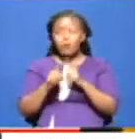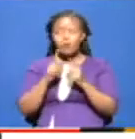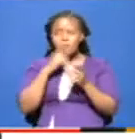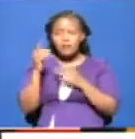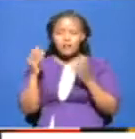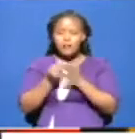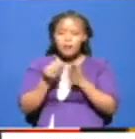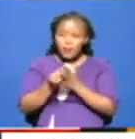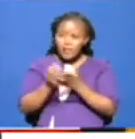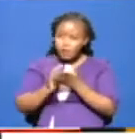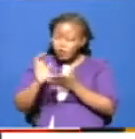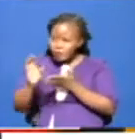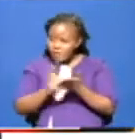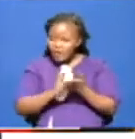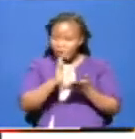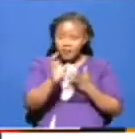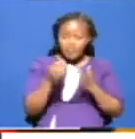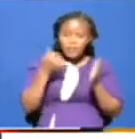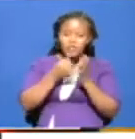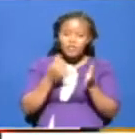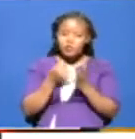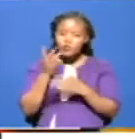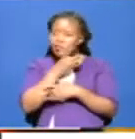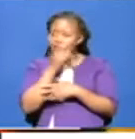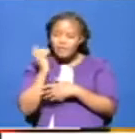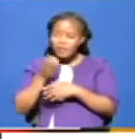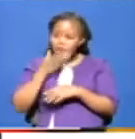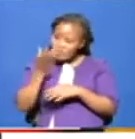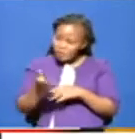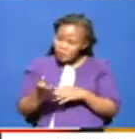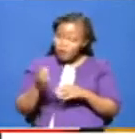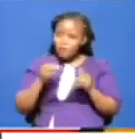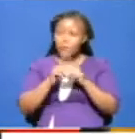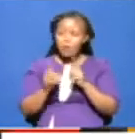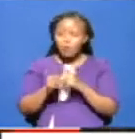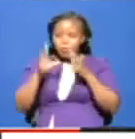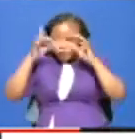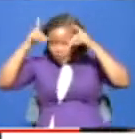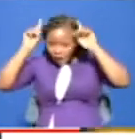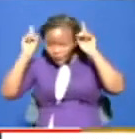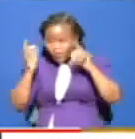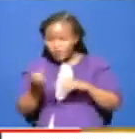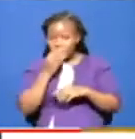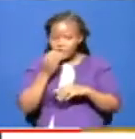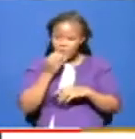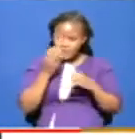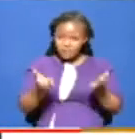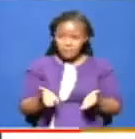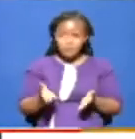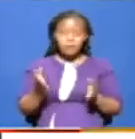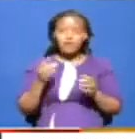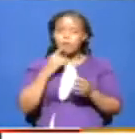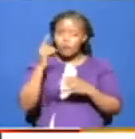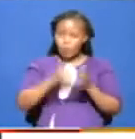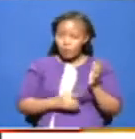includes drought response, particularly the area of livestock offtake. He indicated that 1.5